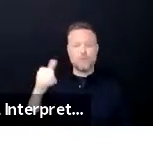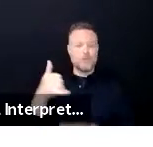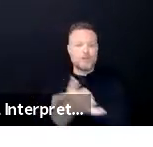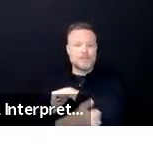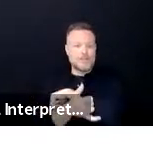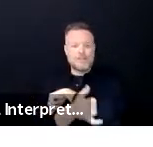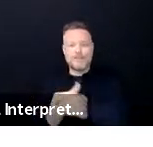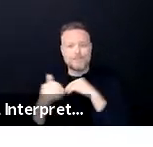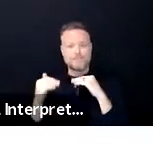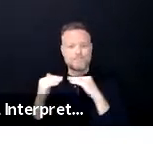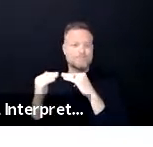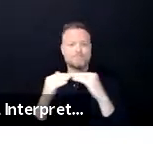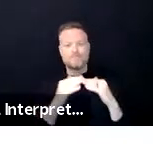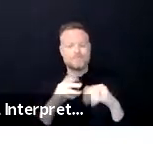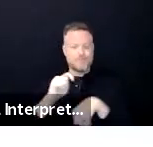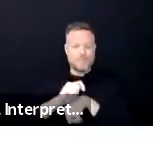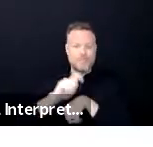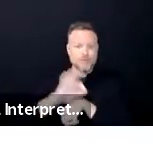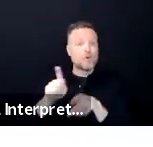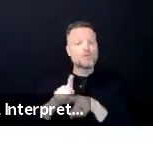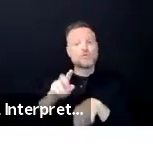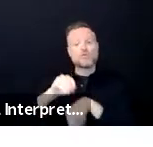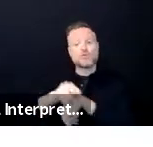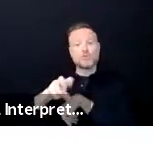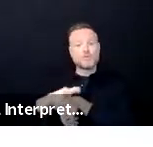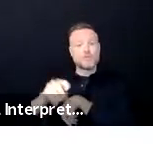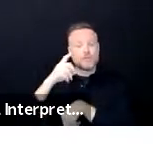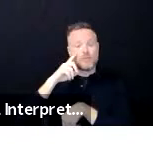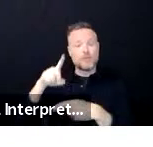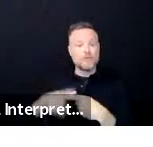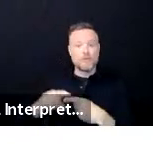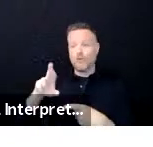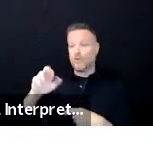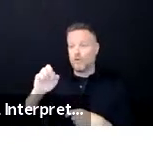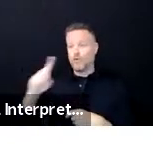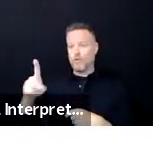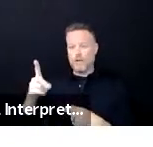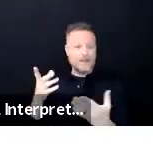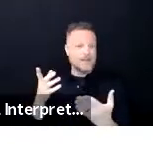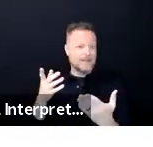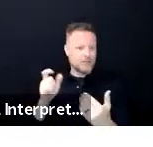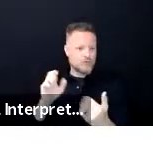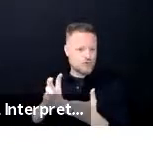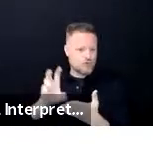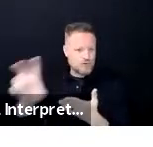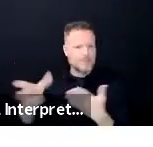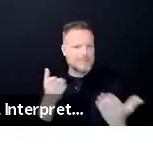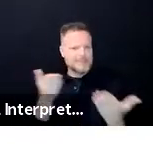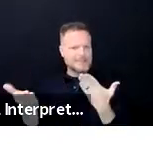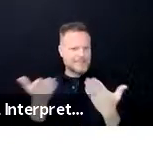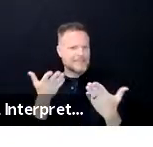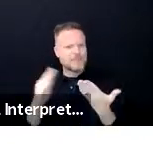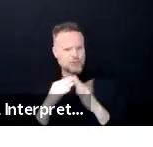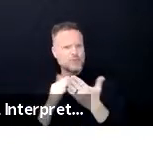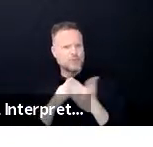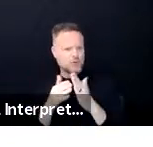Force and as a community consultant for the RAD-X UP grant. He loves serving his community and does so on a regular